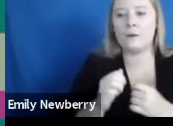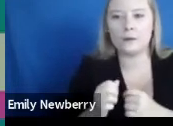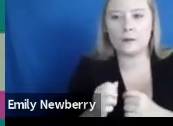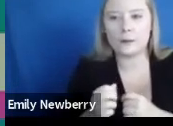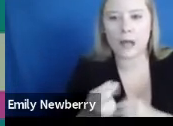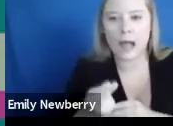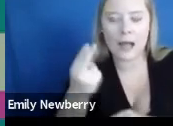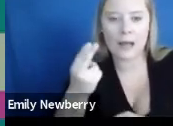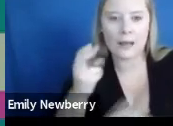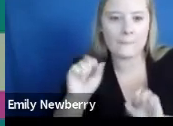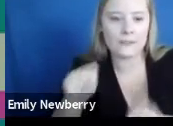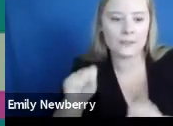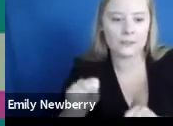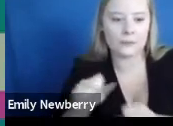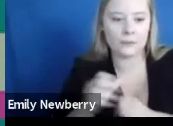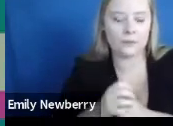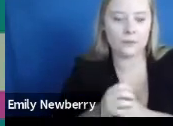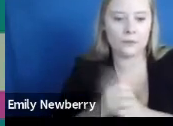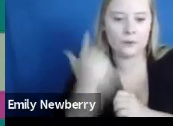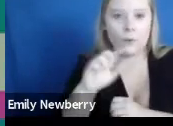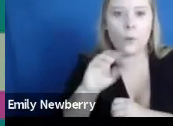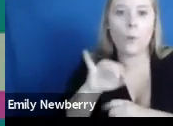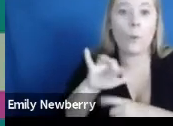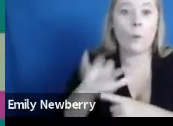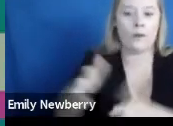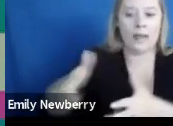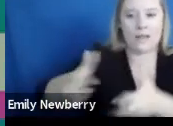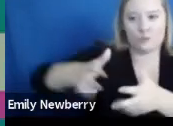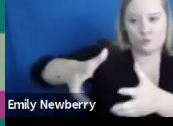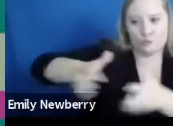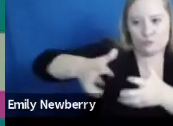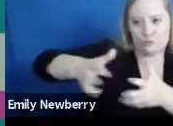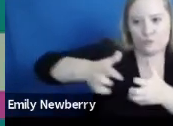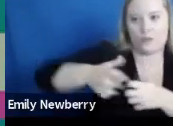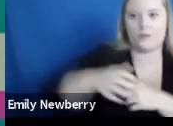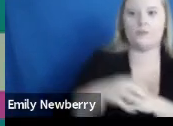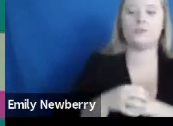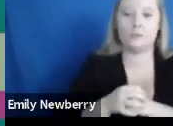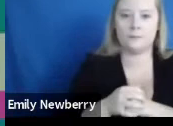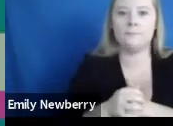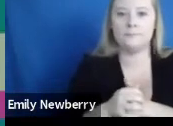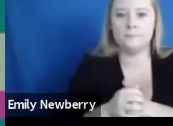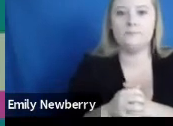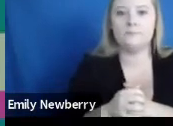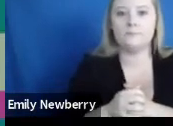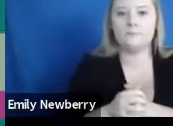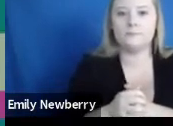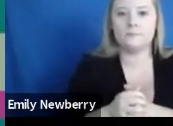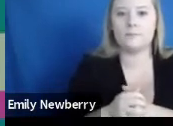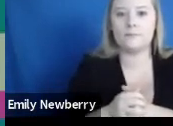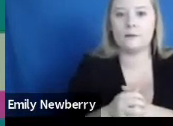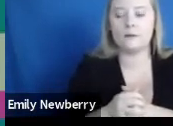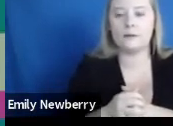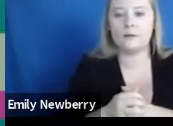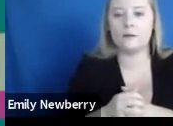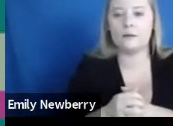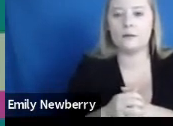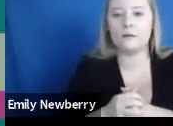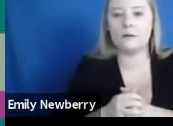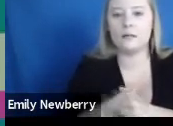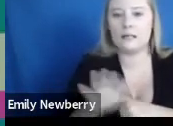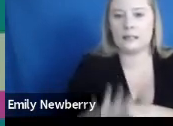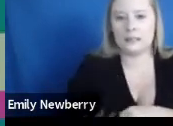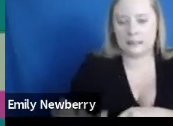potential for the oil extraction, which is mainly in the Mako Shale down in these light blue